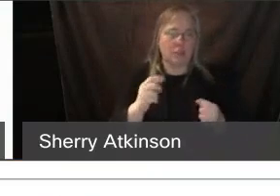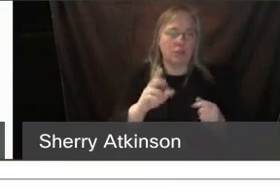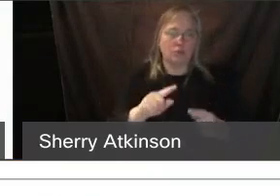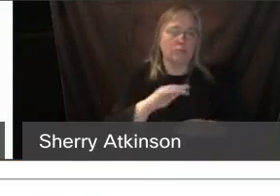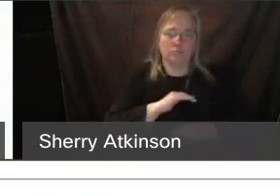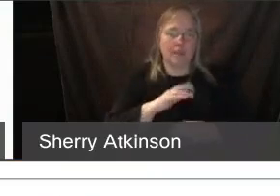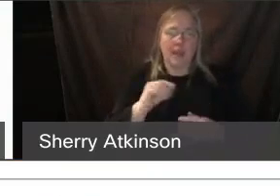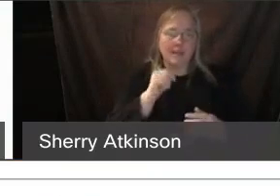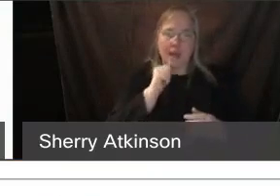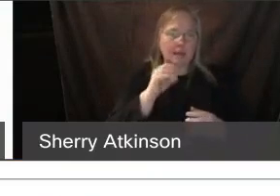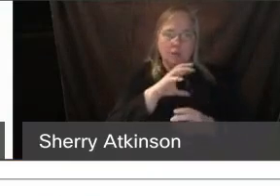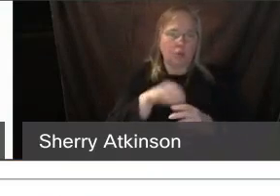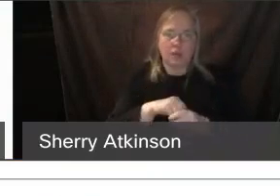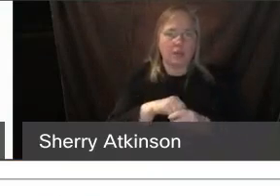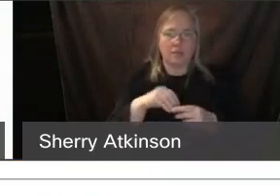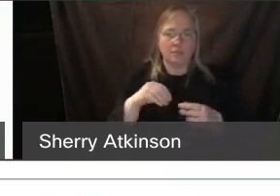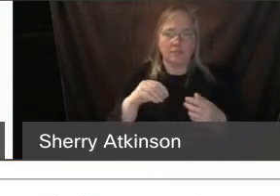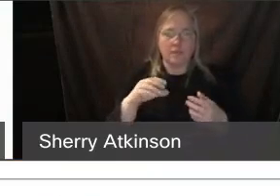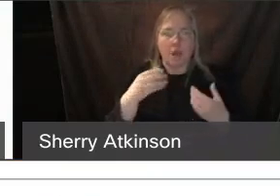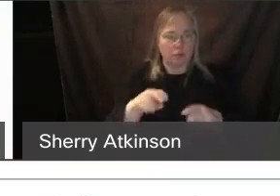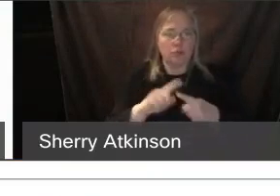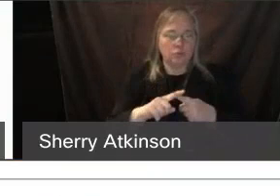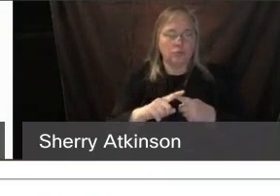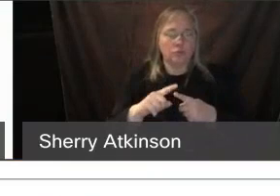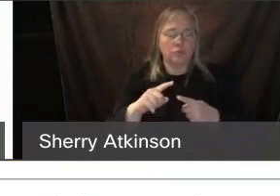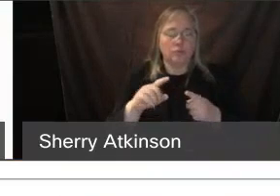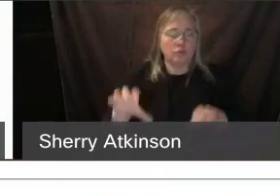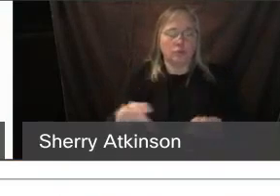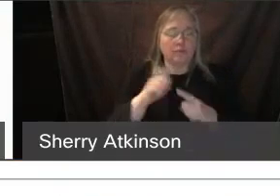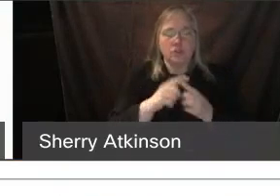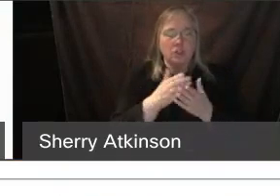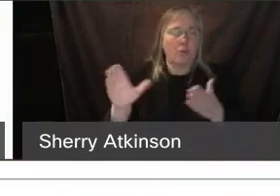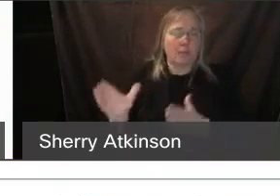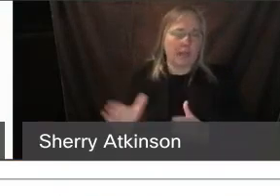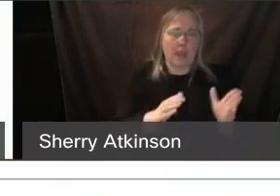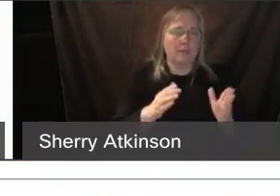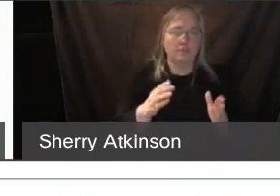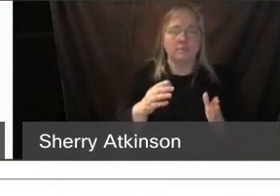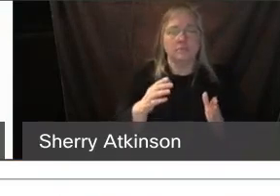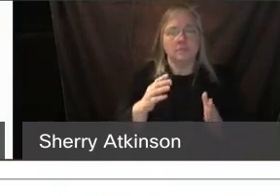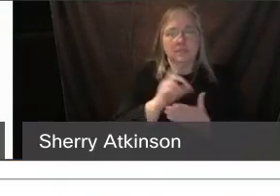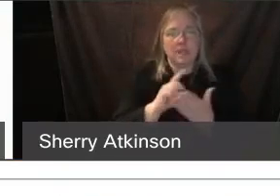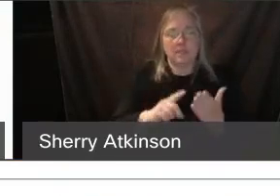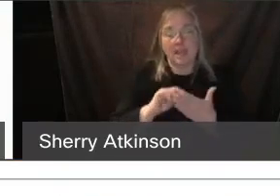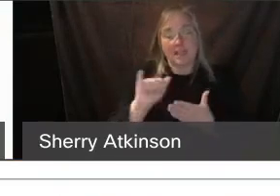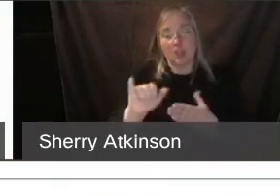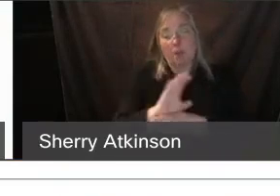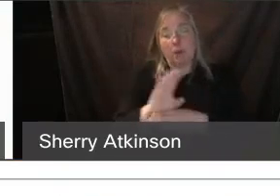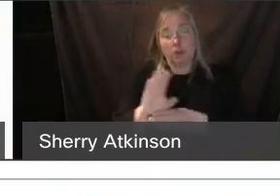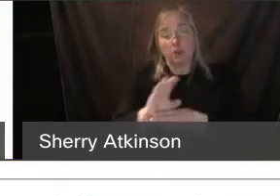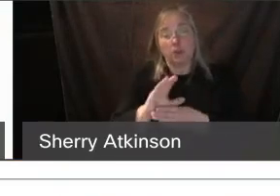that we're going to try to develop with a new general plan, HOCO by Design. this is the commercial space I just outlined. That's